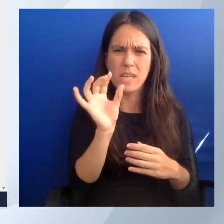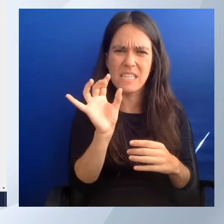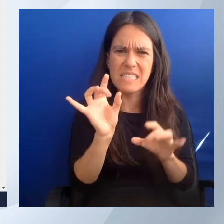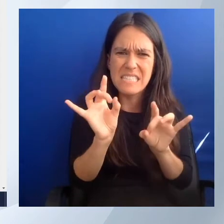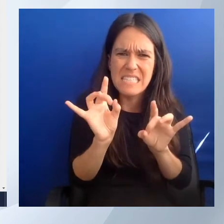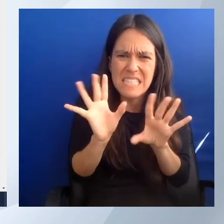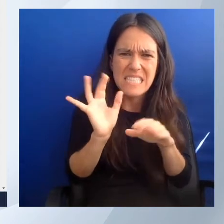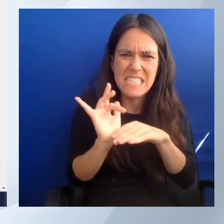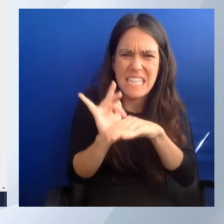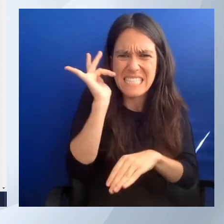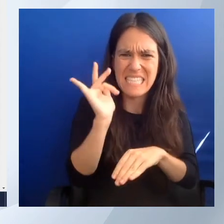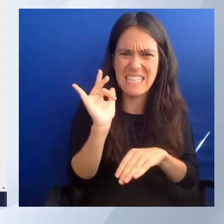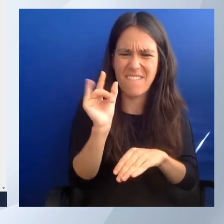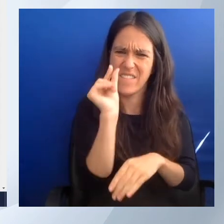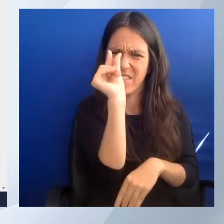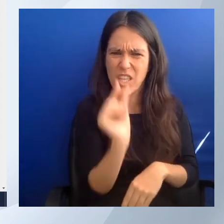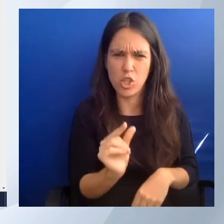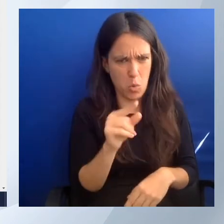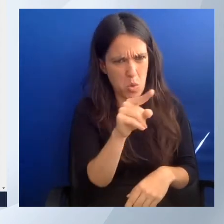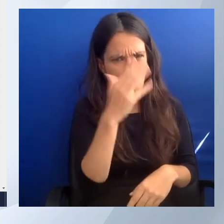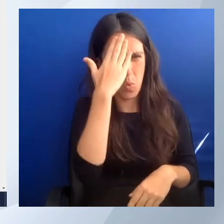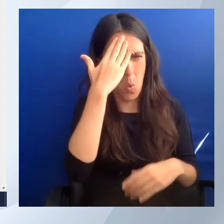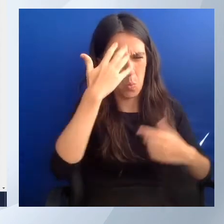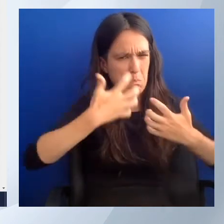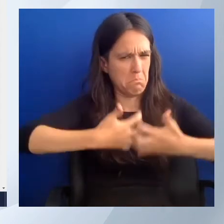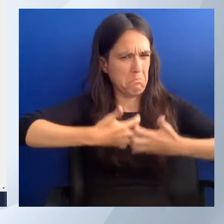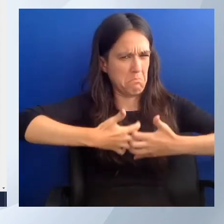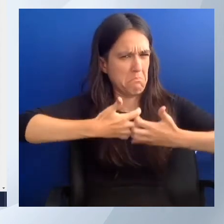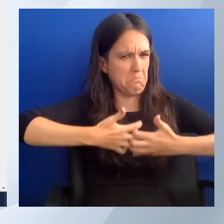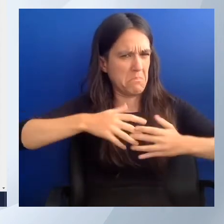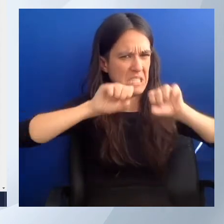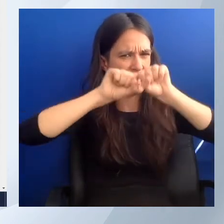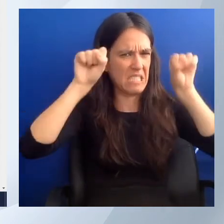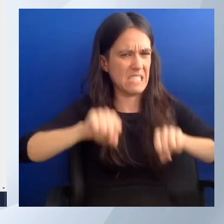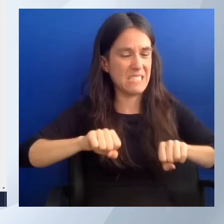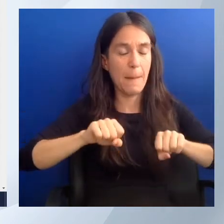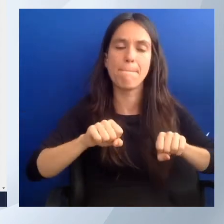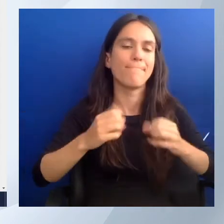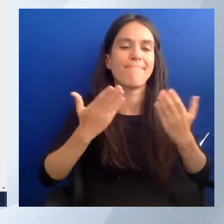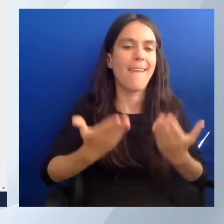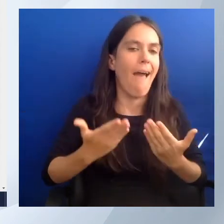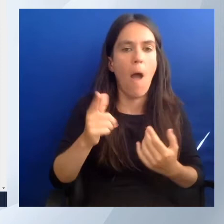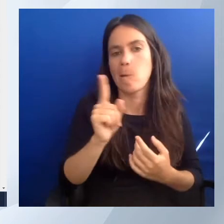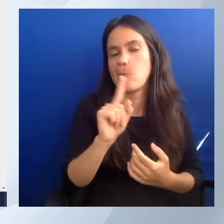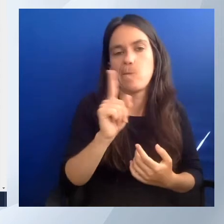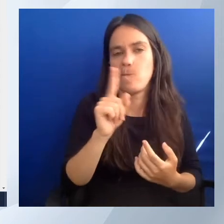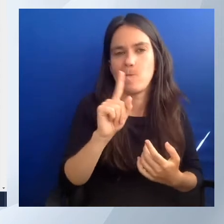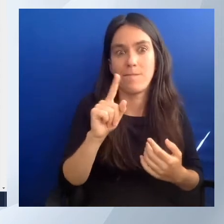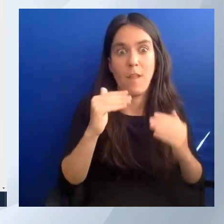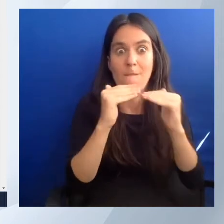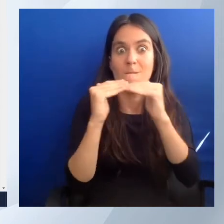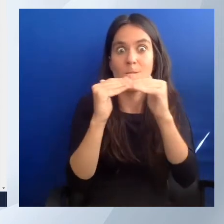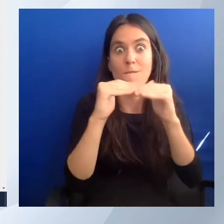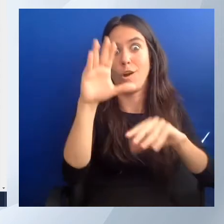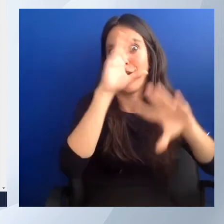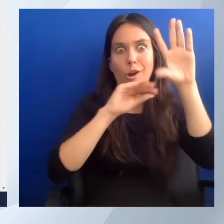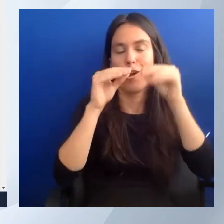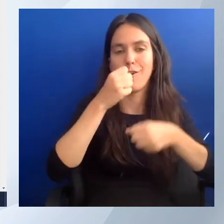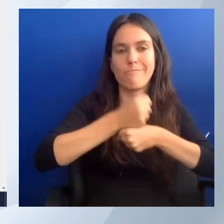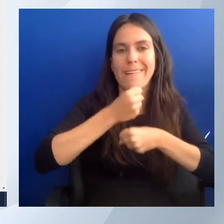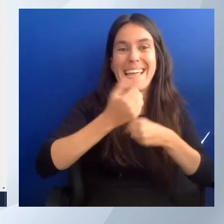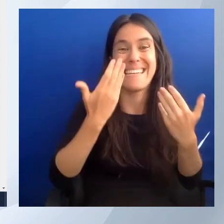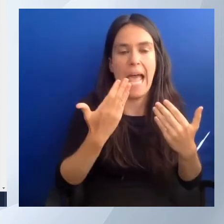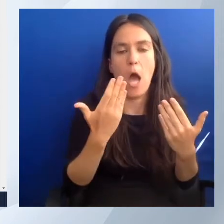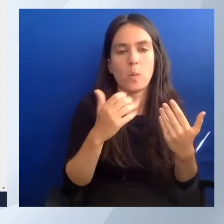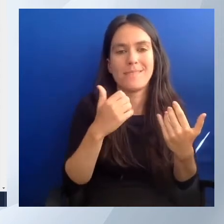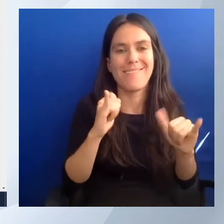that yourself if you want. But right now, that's not the case in the Fairlearn library. They are working on that, but